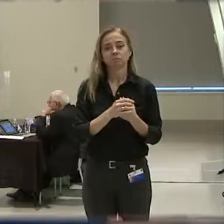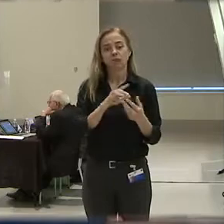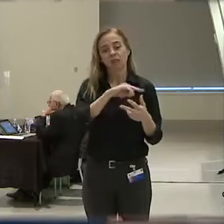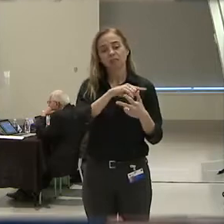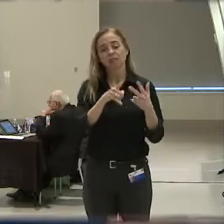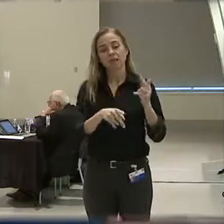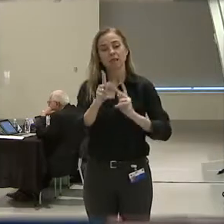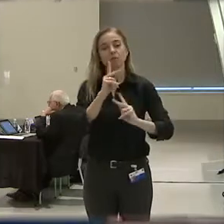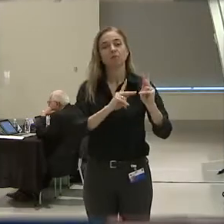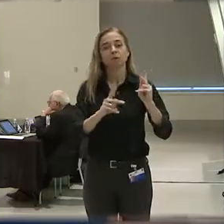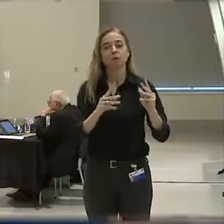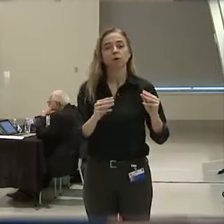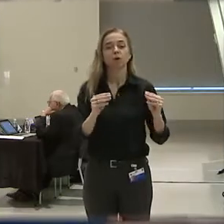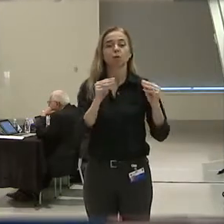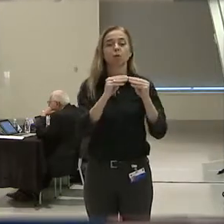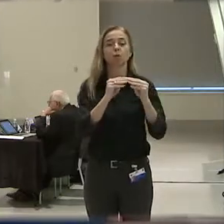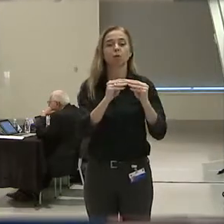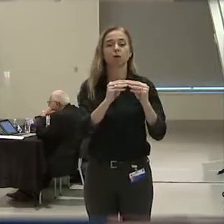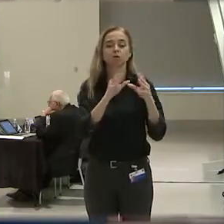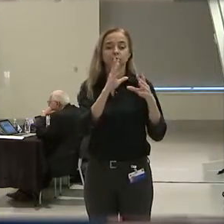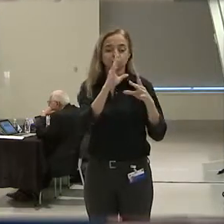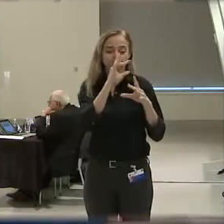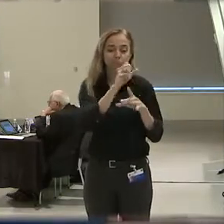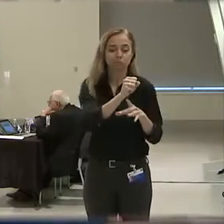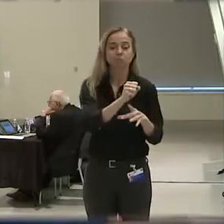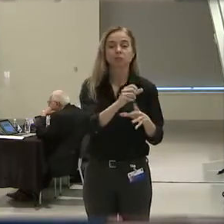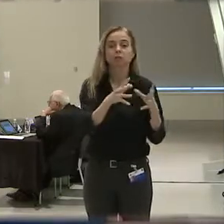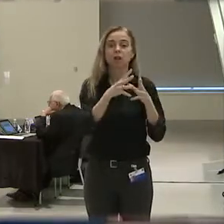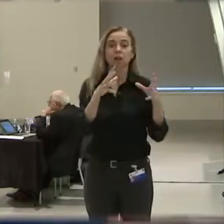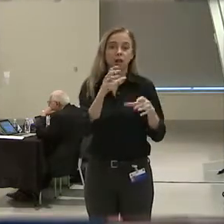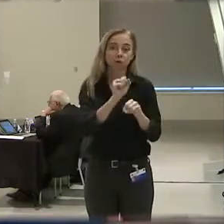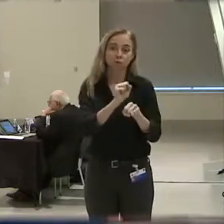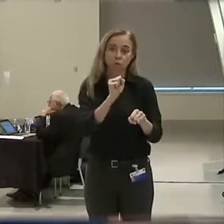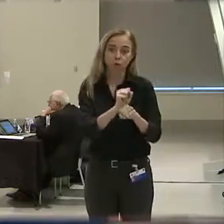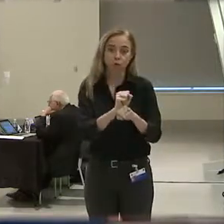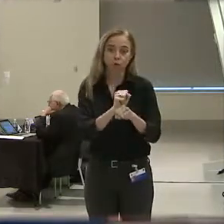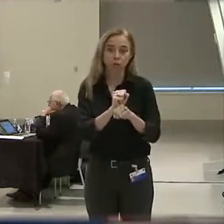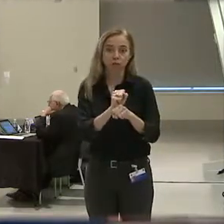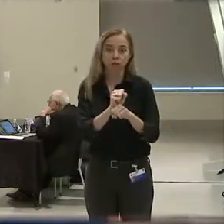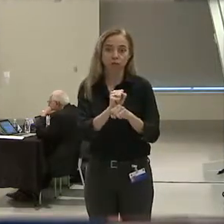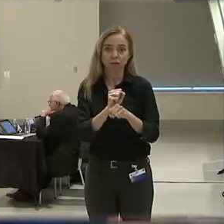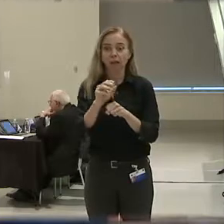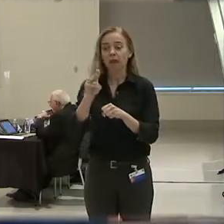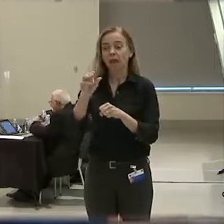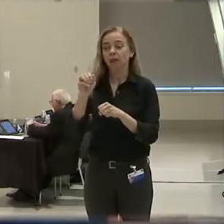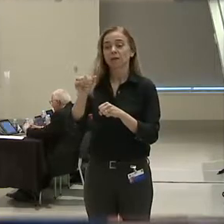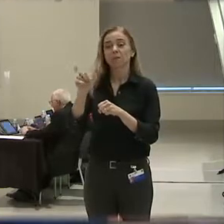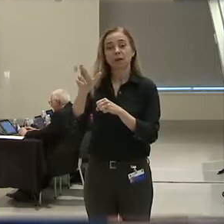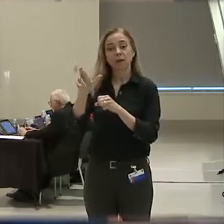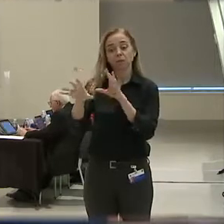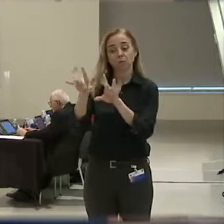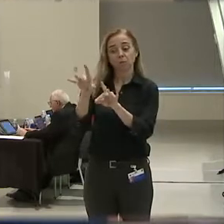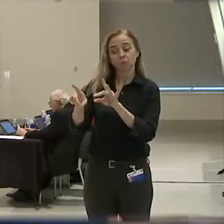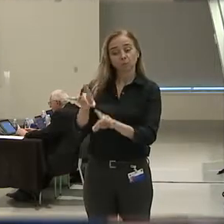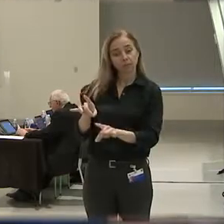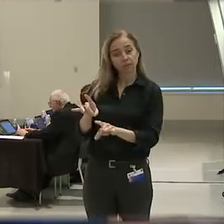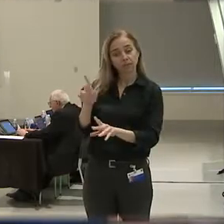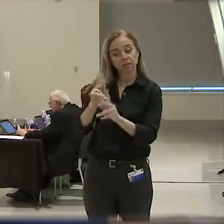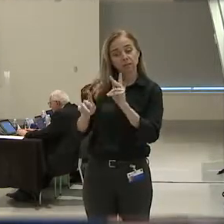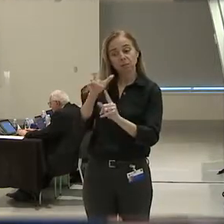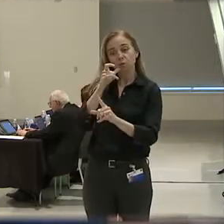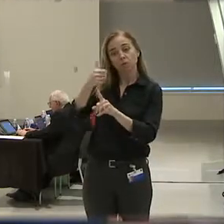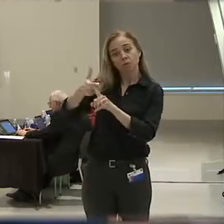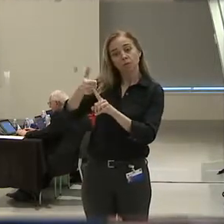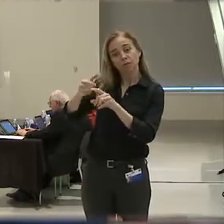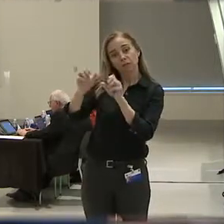that people are most drawn to. It's a lot of work, and the mayors have to pick people that are able